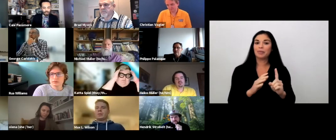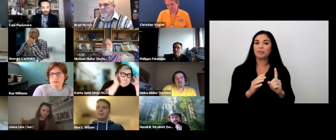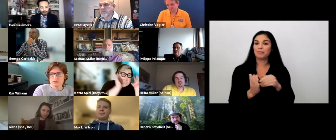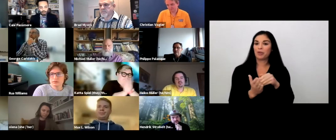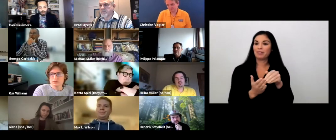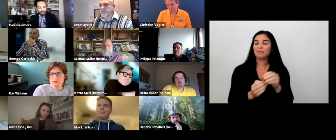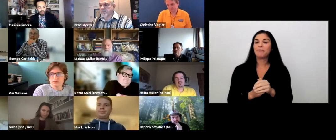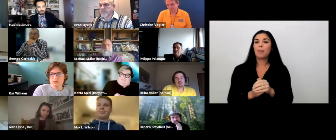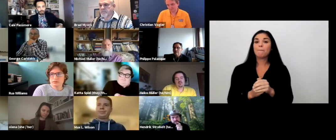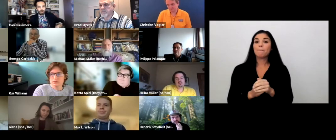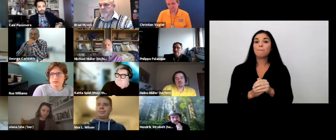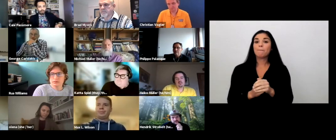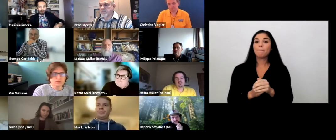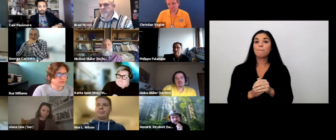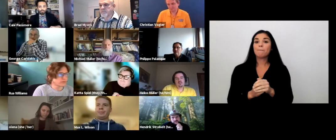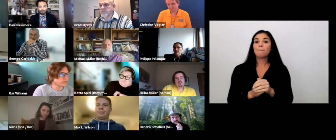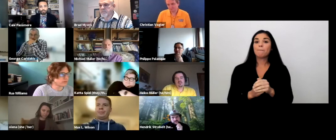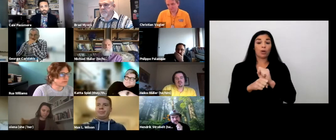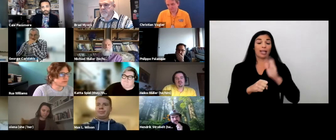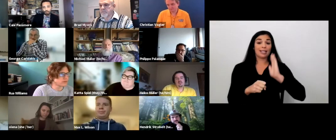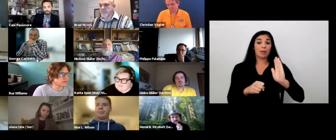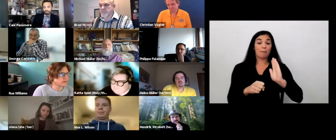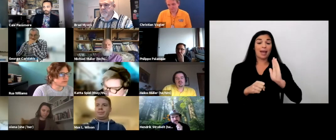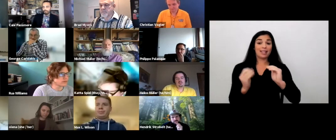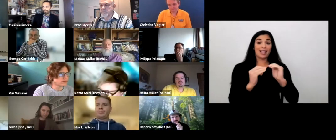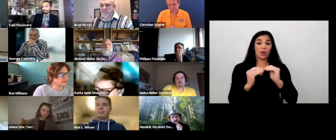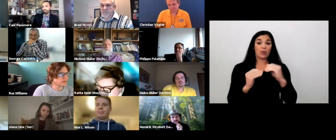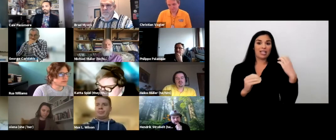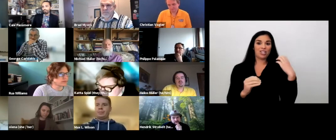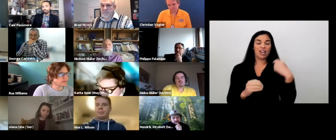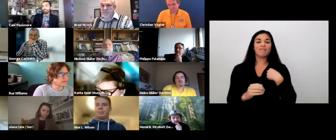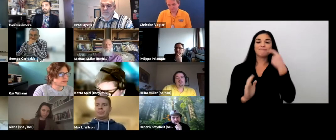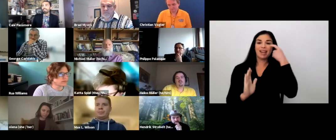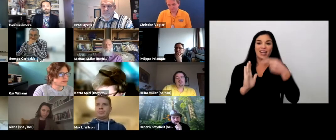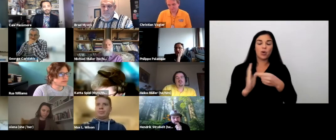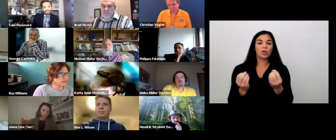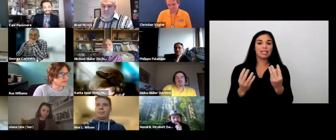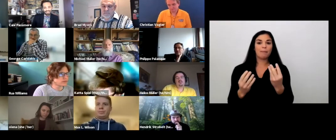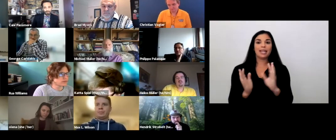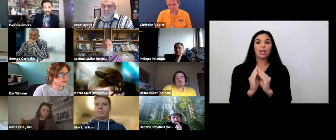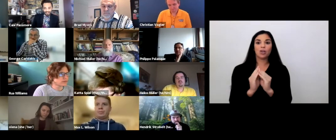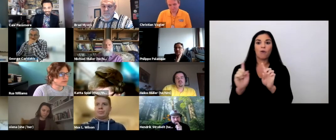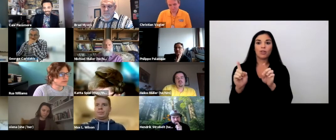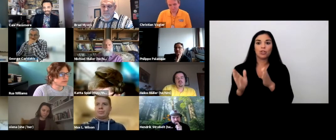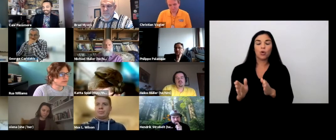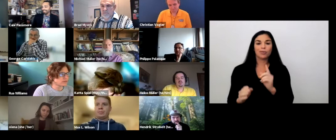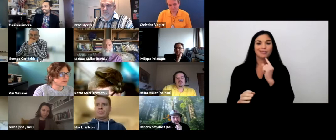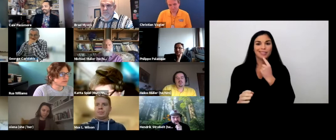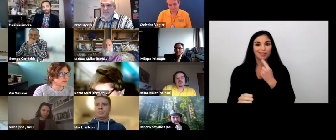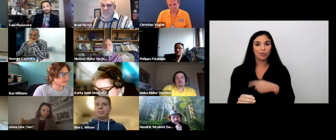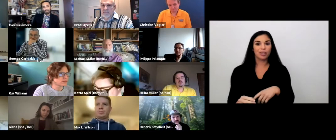equity chair, I saw a lot of conference goers sort of disappointed by in their past,